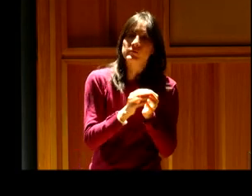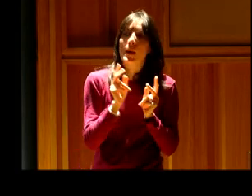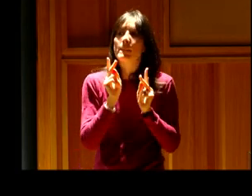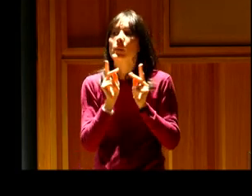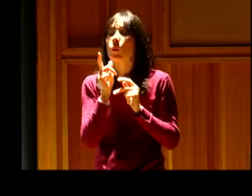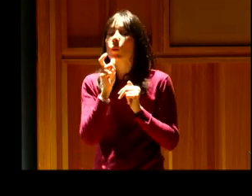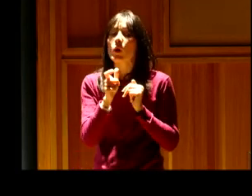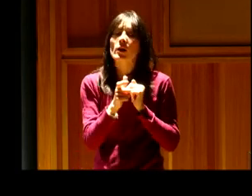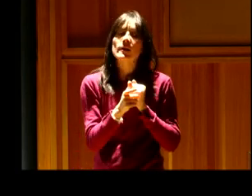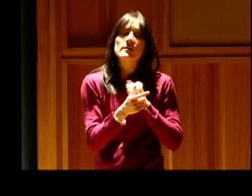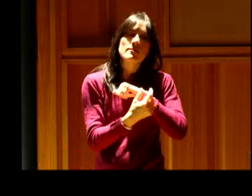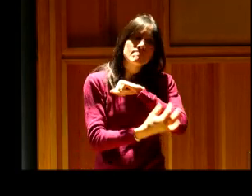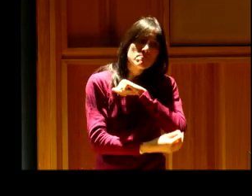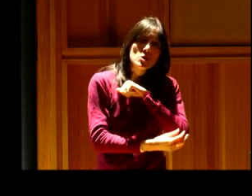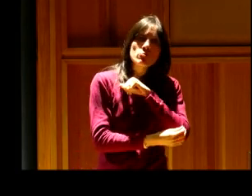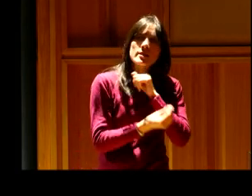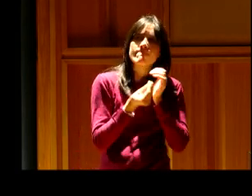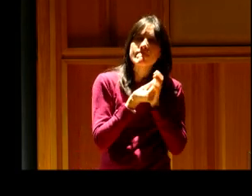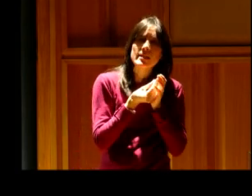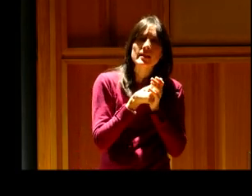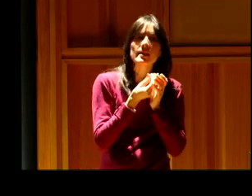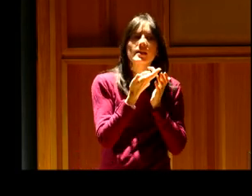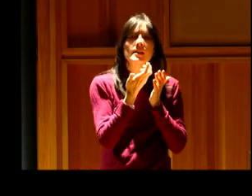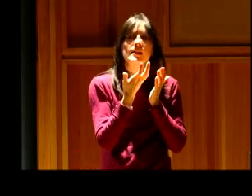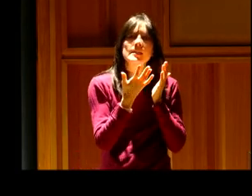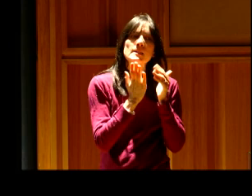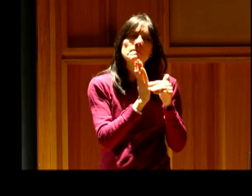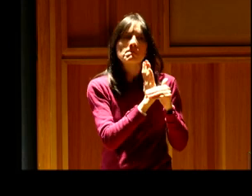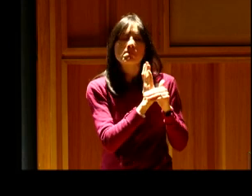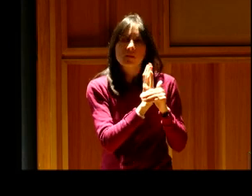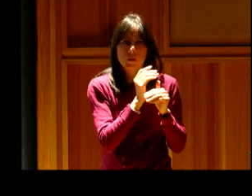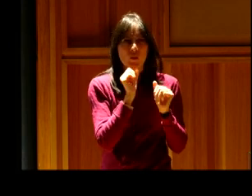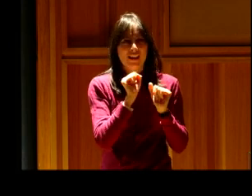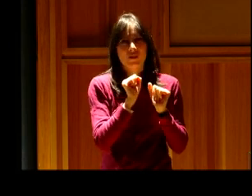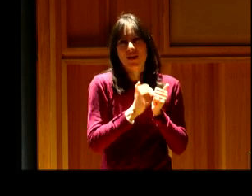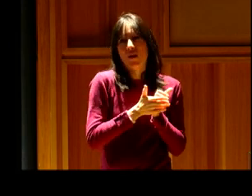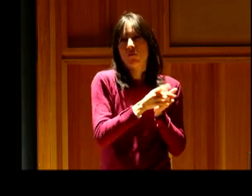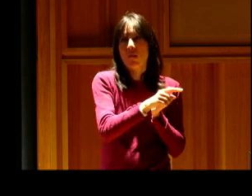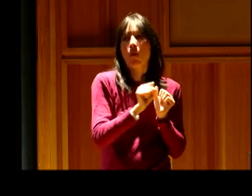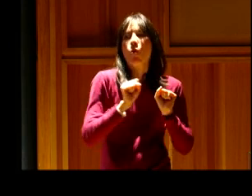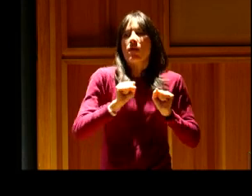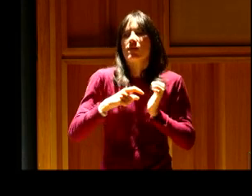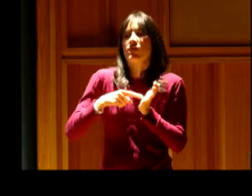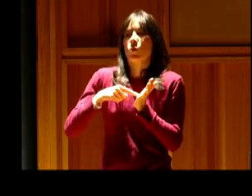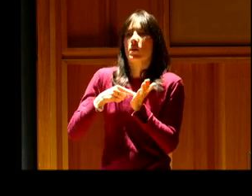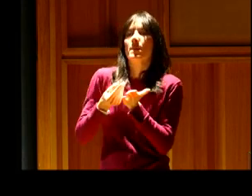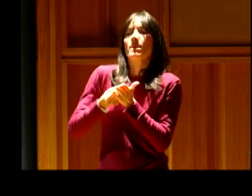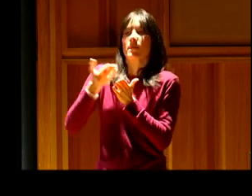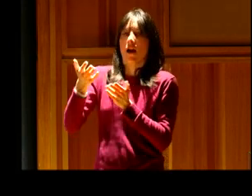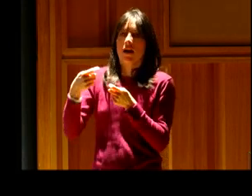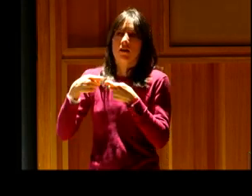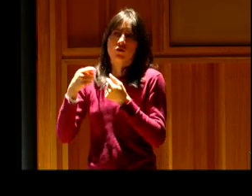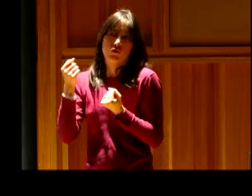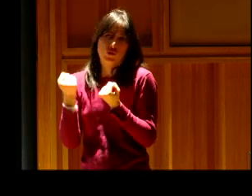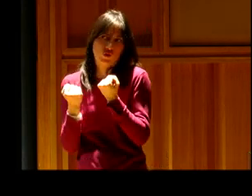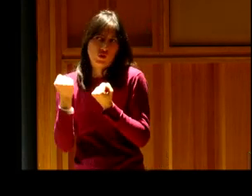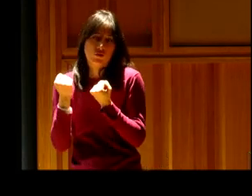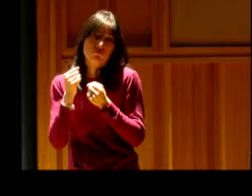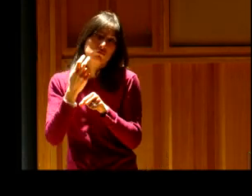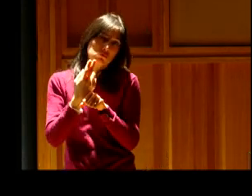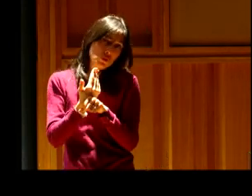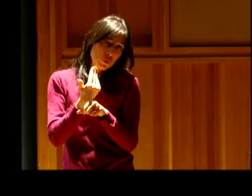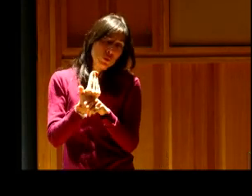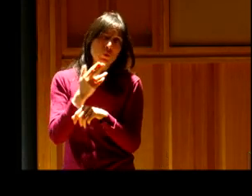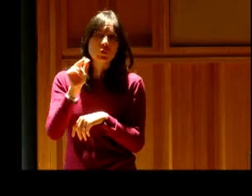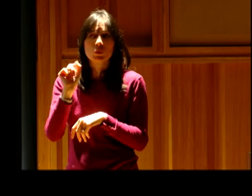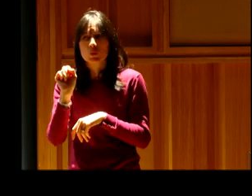low incomes to be able to afford an electric car, whether new or used. It's about building charging stations so the people